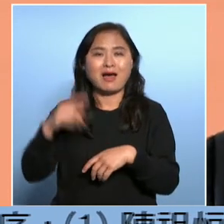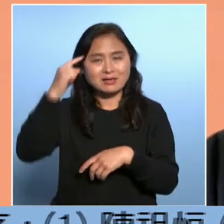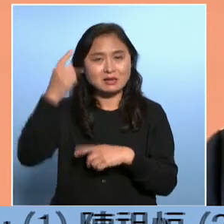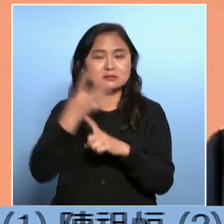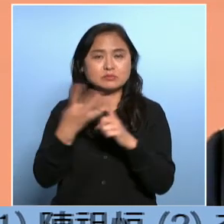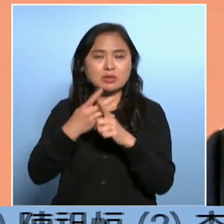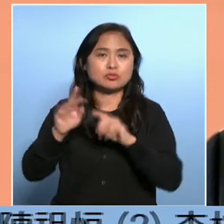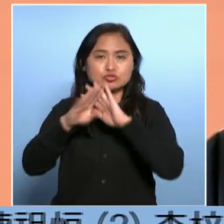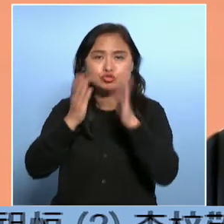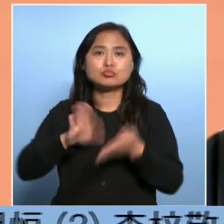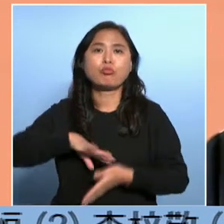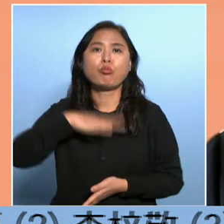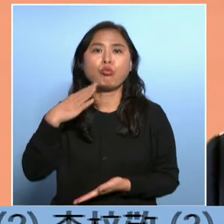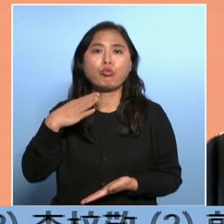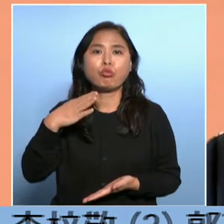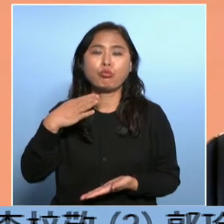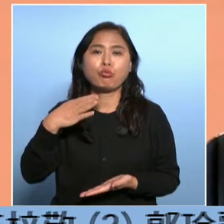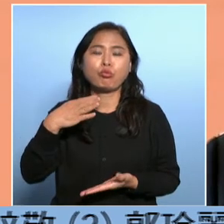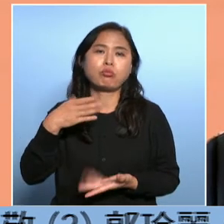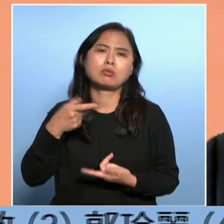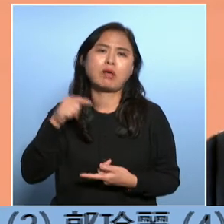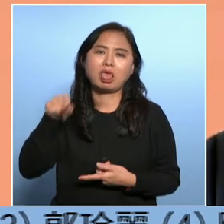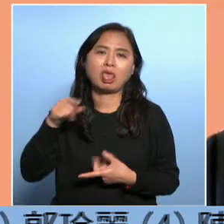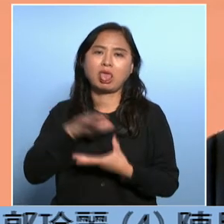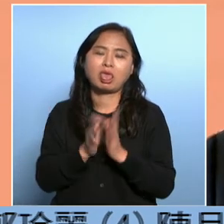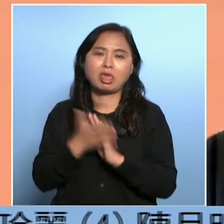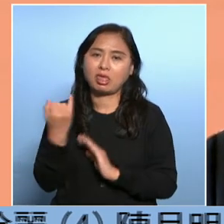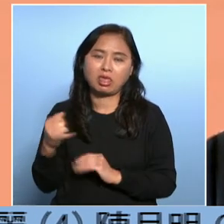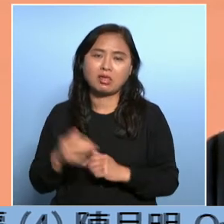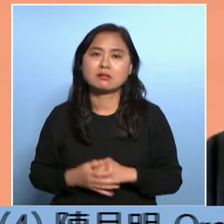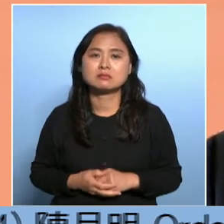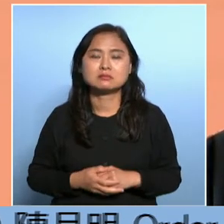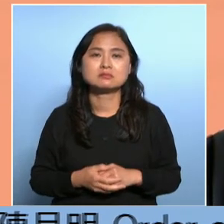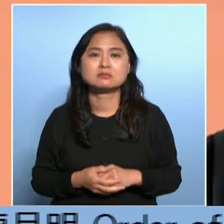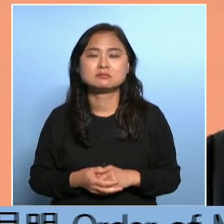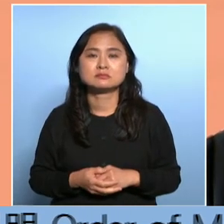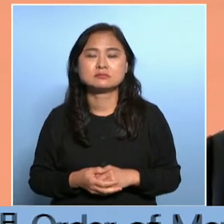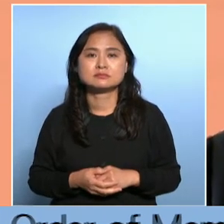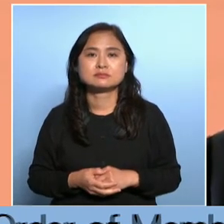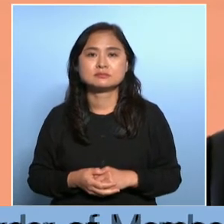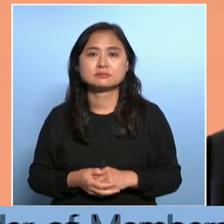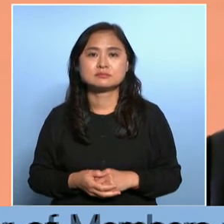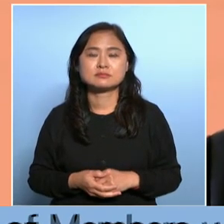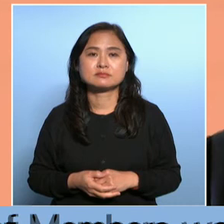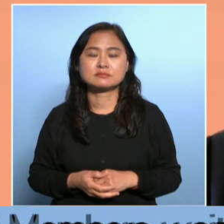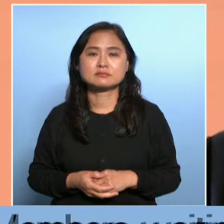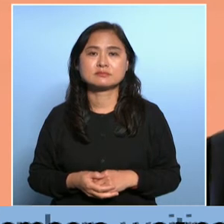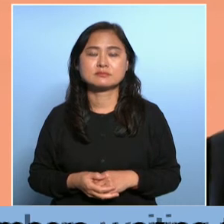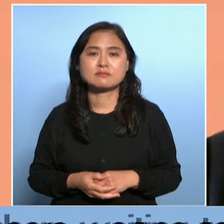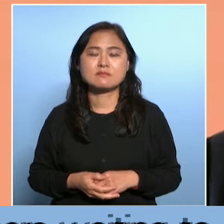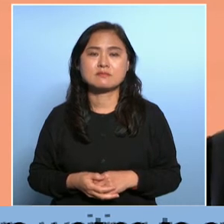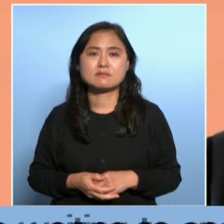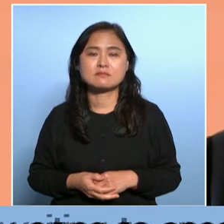go to the website, all the bookings are full. So they are fully booked, and so you will not be able to get a